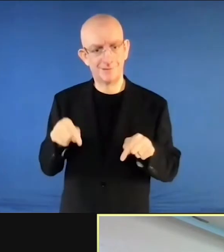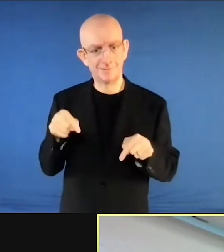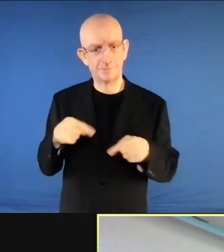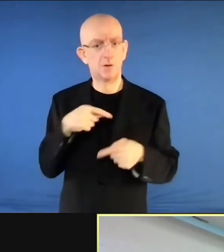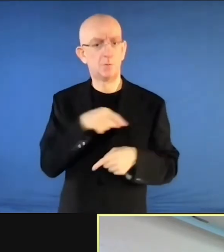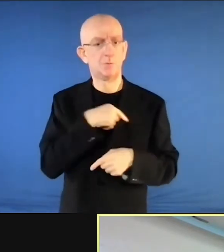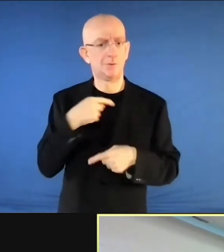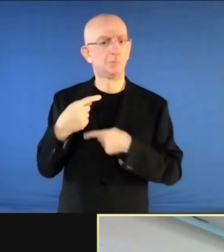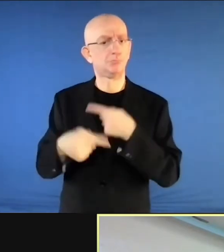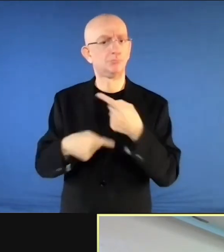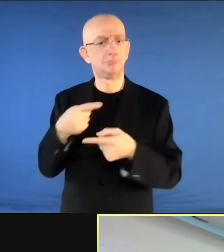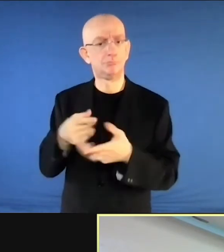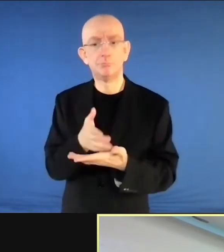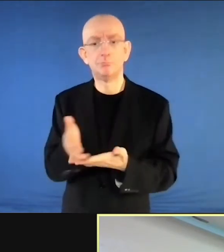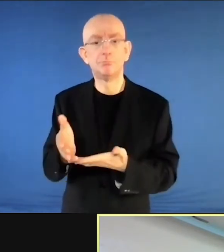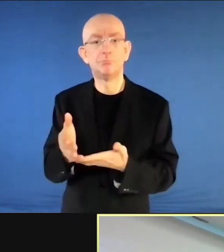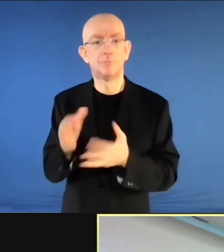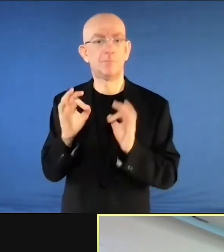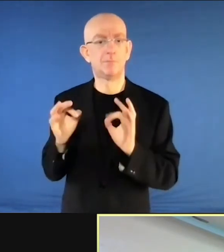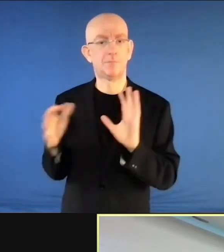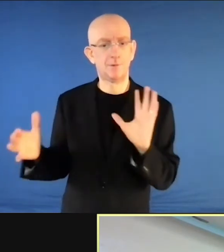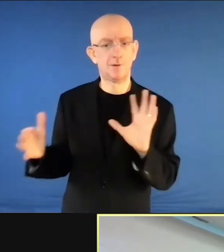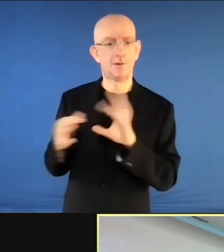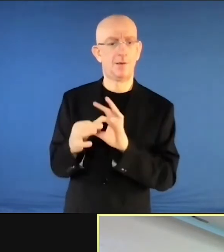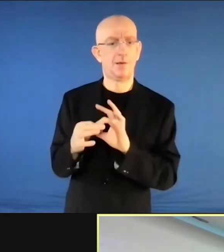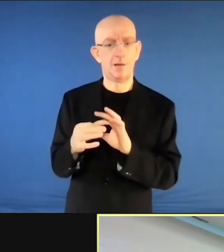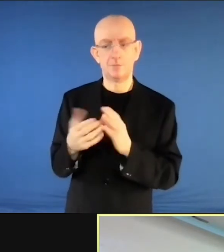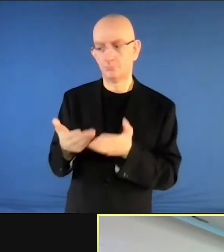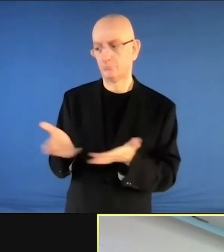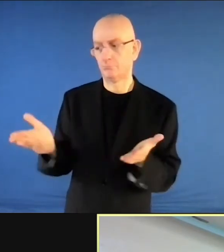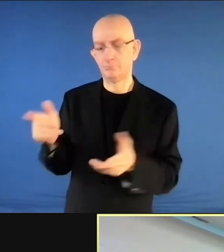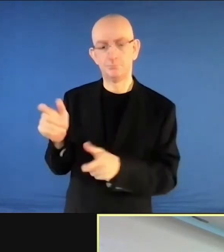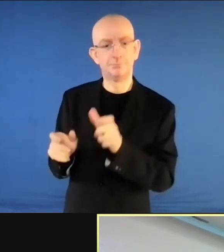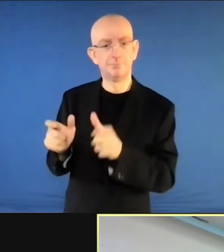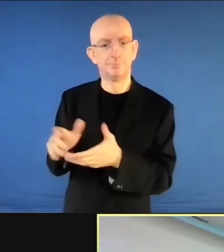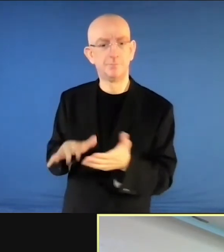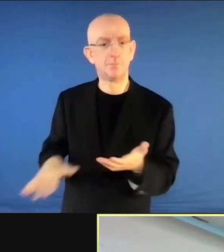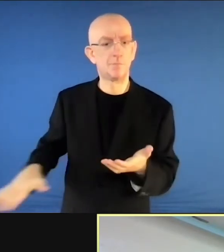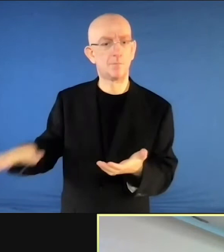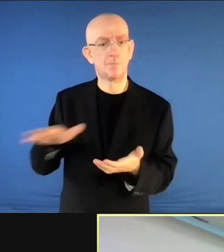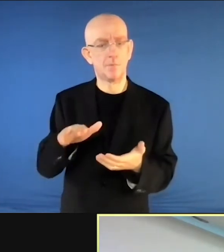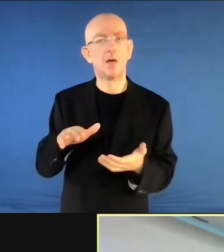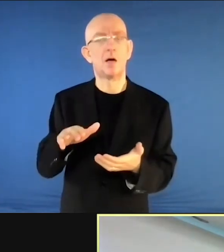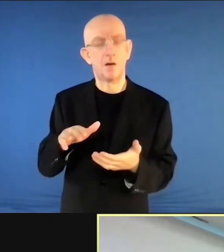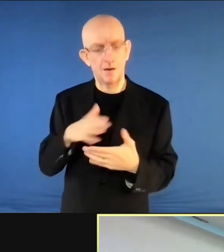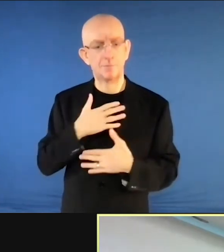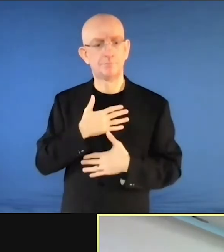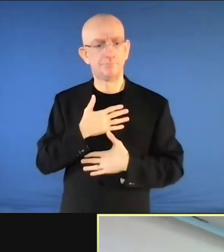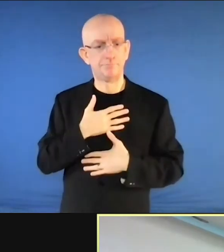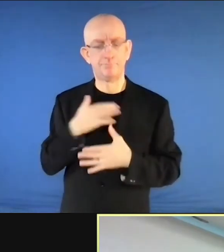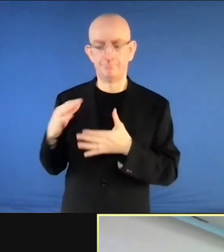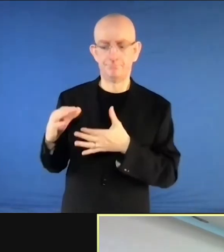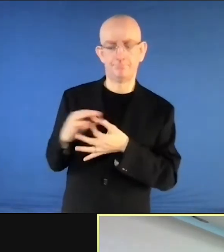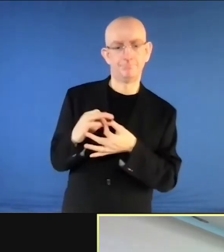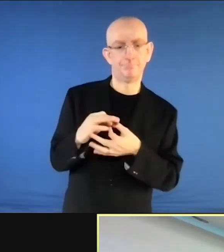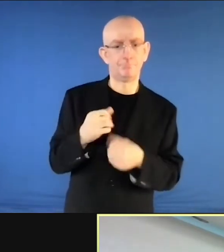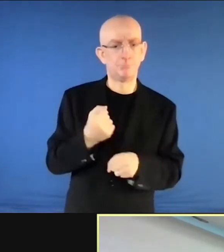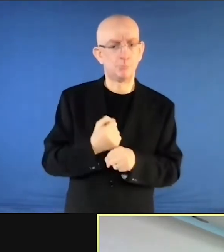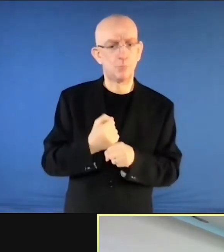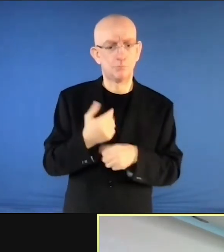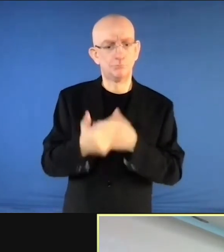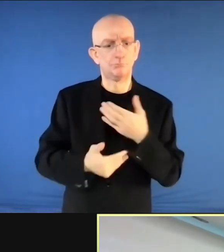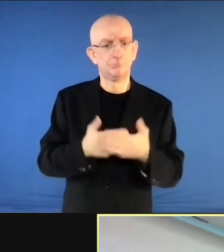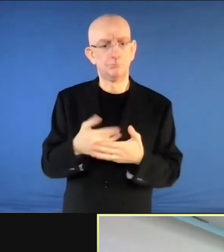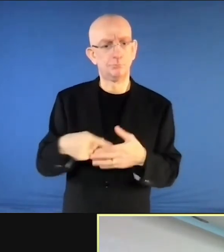community to, to be really engaged with the result that they were part of from the beginning.